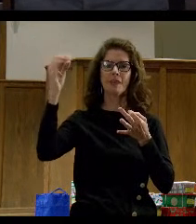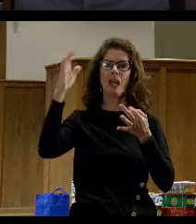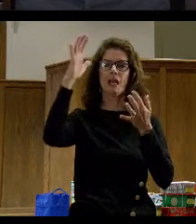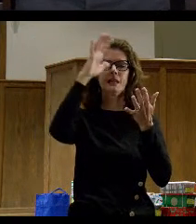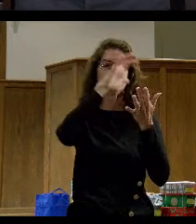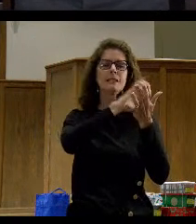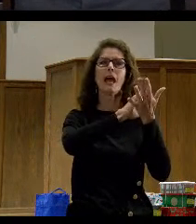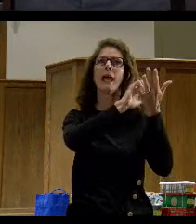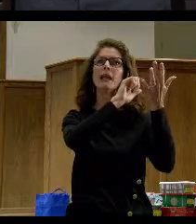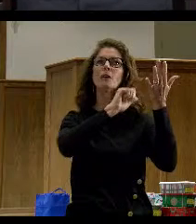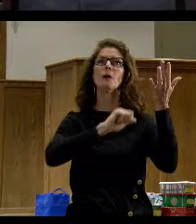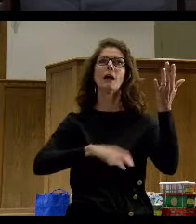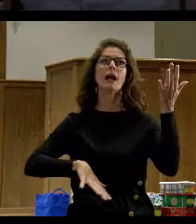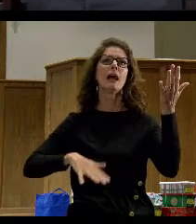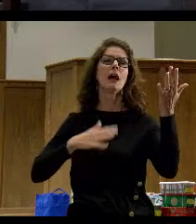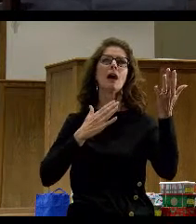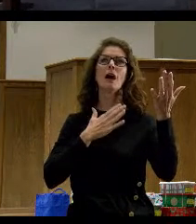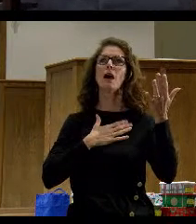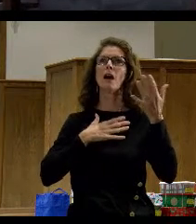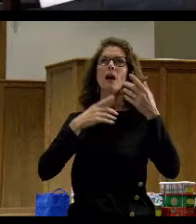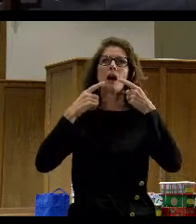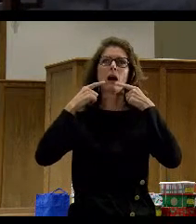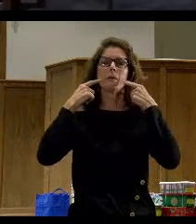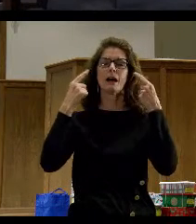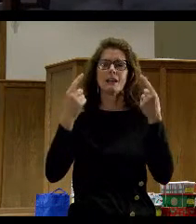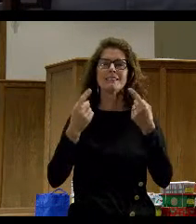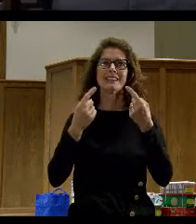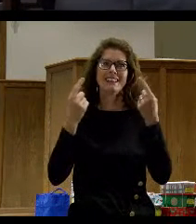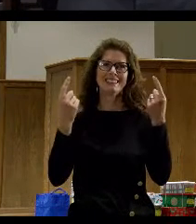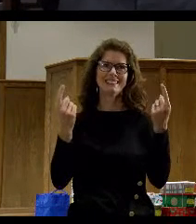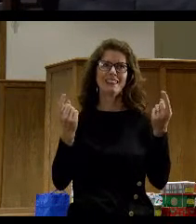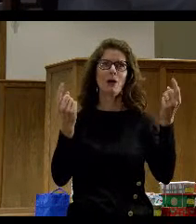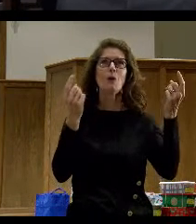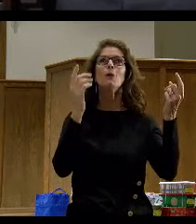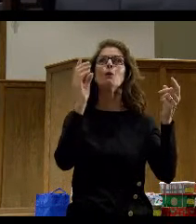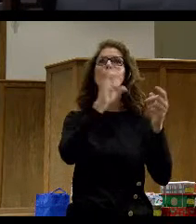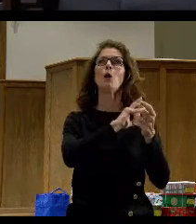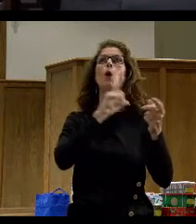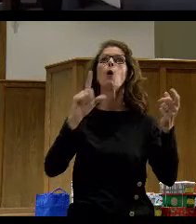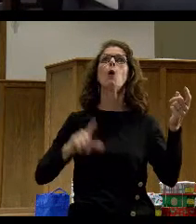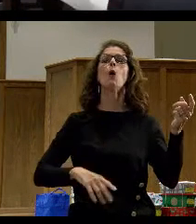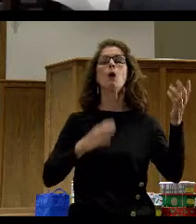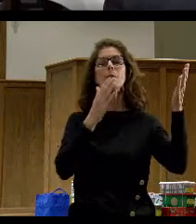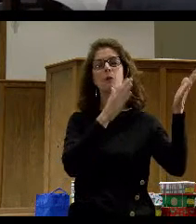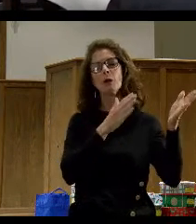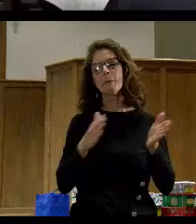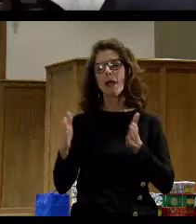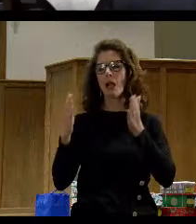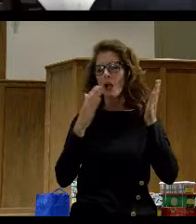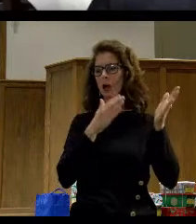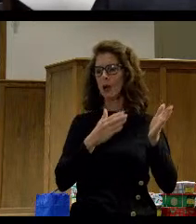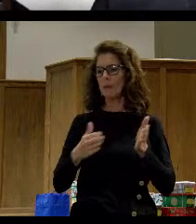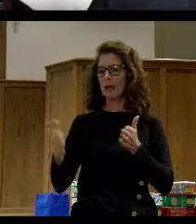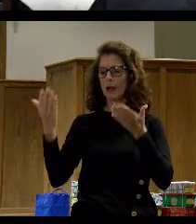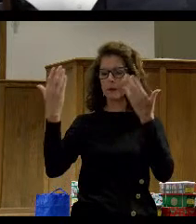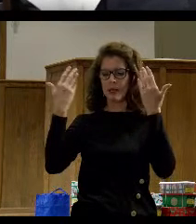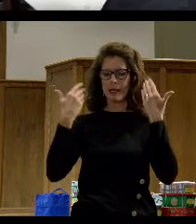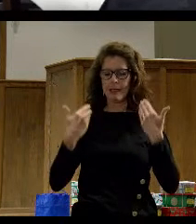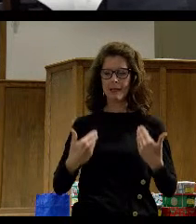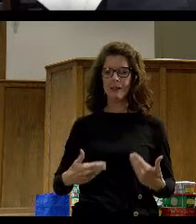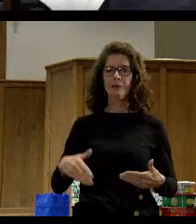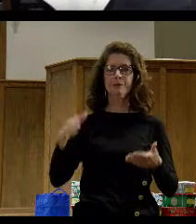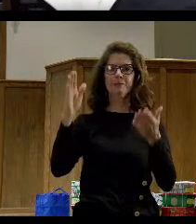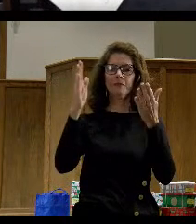away all of my sins. O Lord, prepare